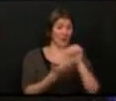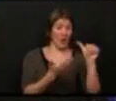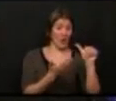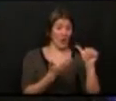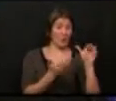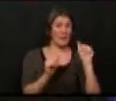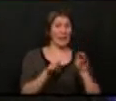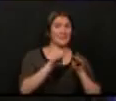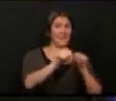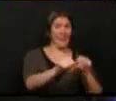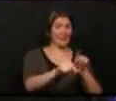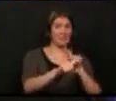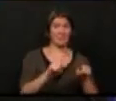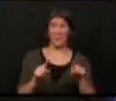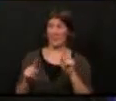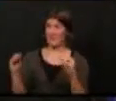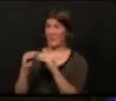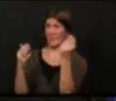I recommended.